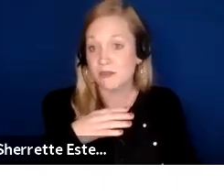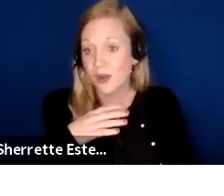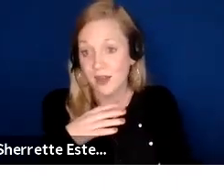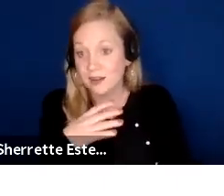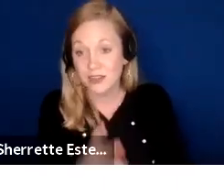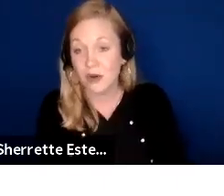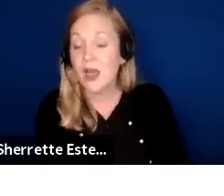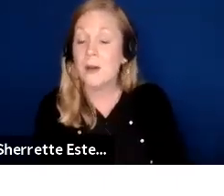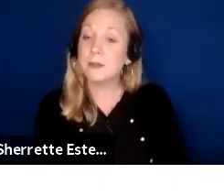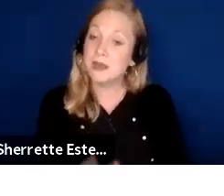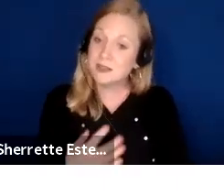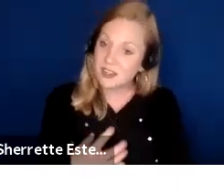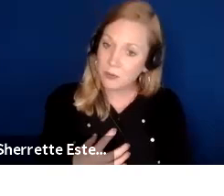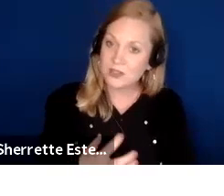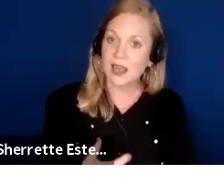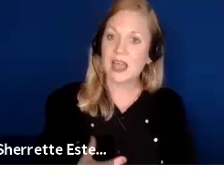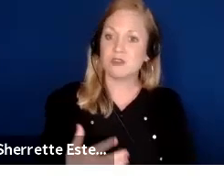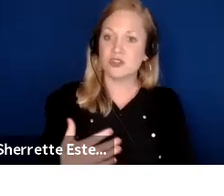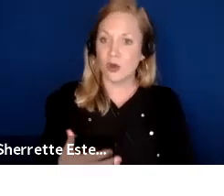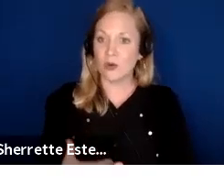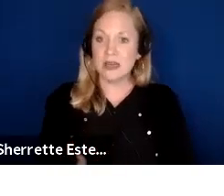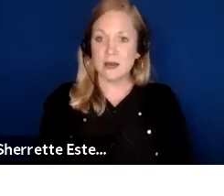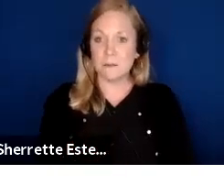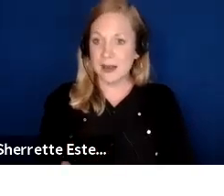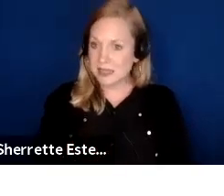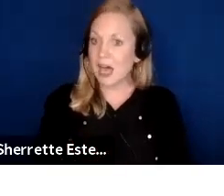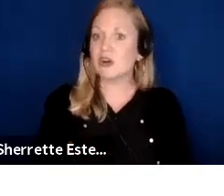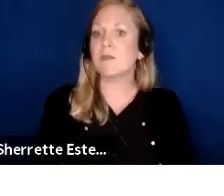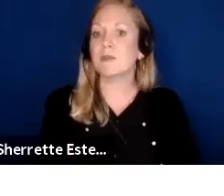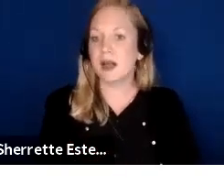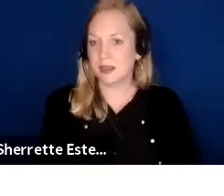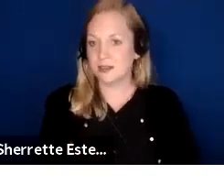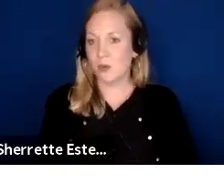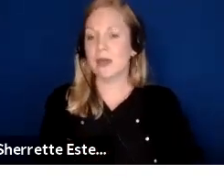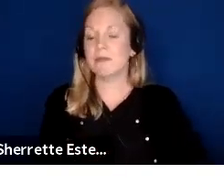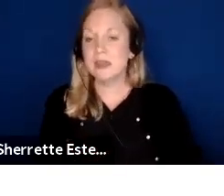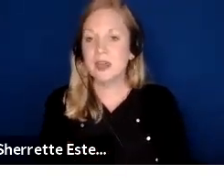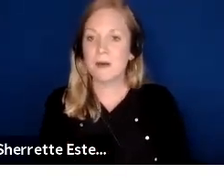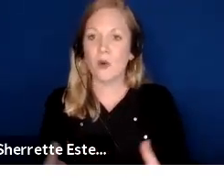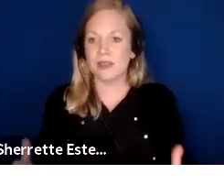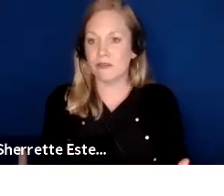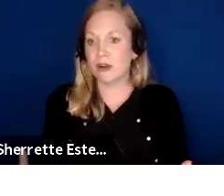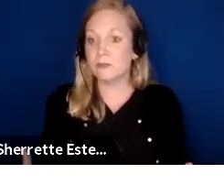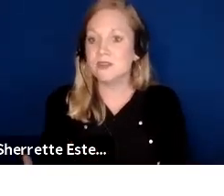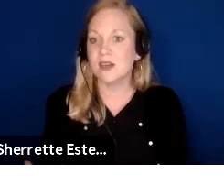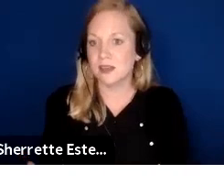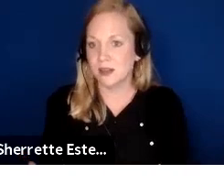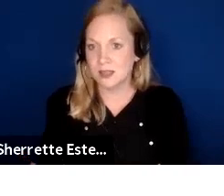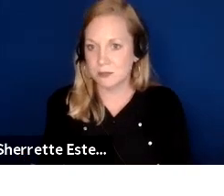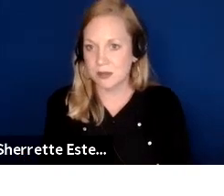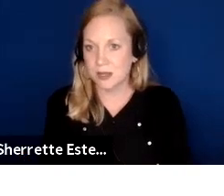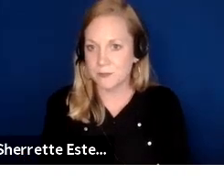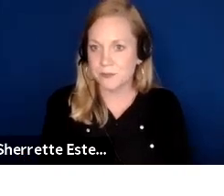top of their head, you know, but me as a deaf person, I have to show my entire upper body. So I'm thinking about what that frame looks